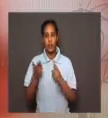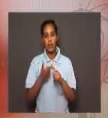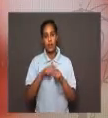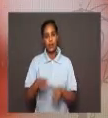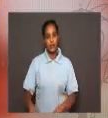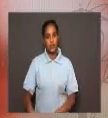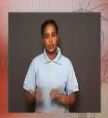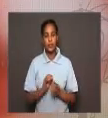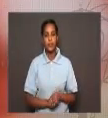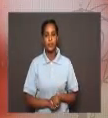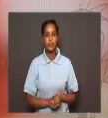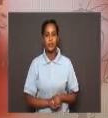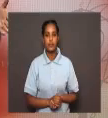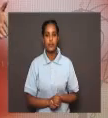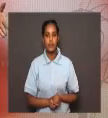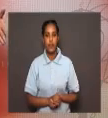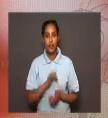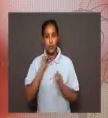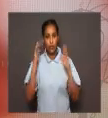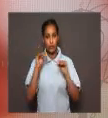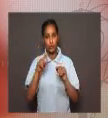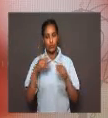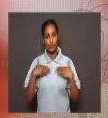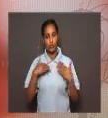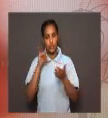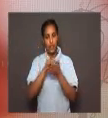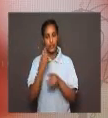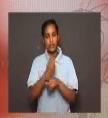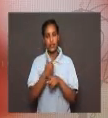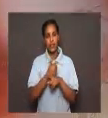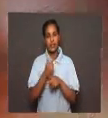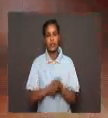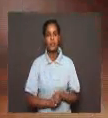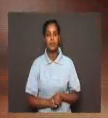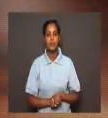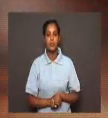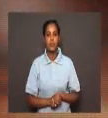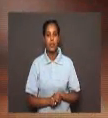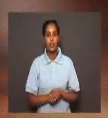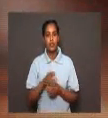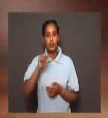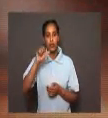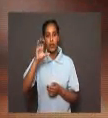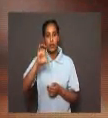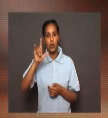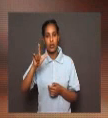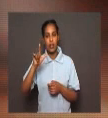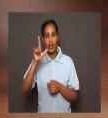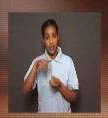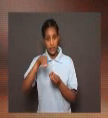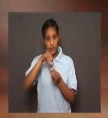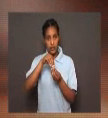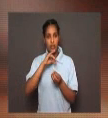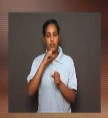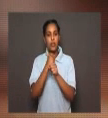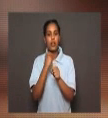Welcome back, students. I hope you enjoyed that activity. The sodium chloride lattice